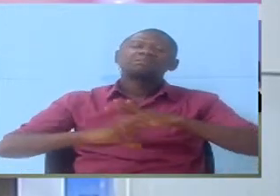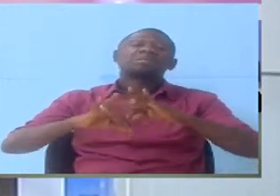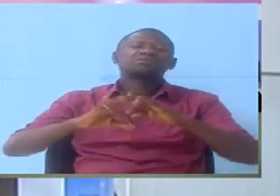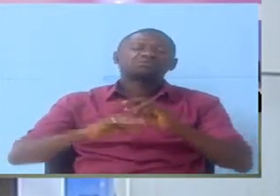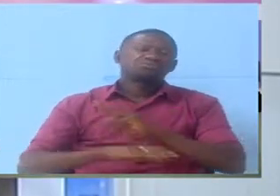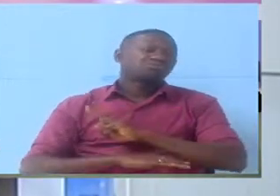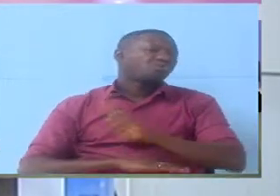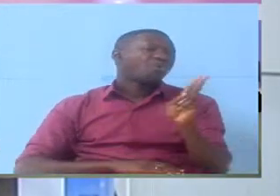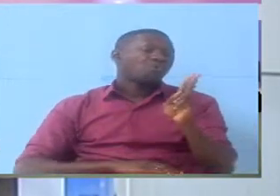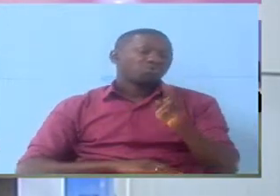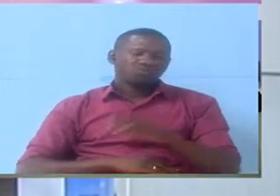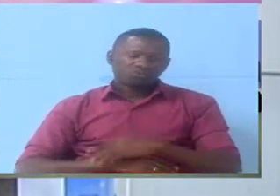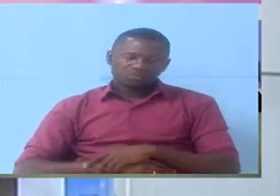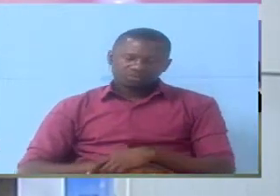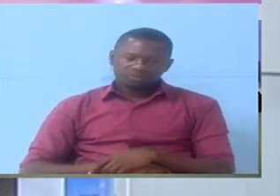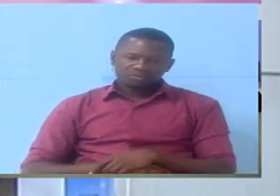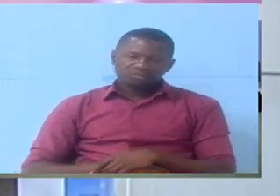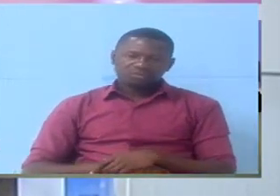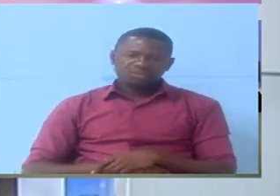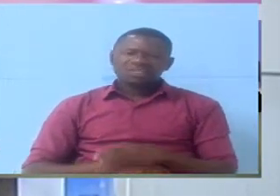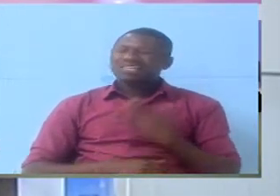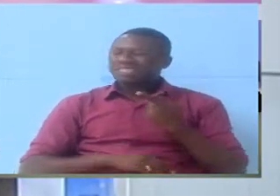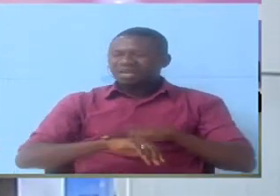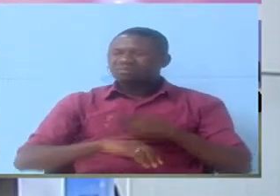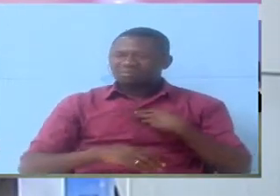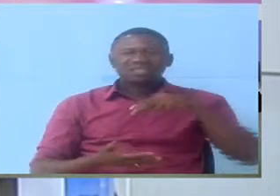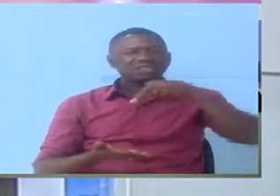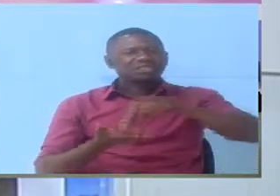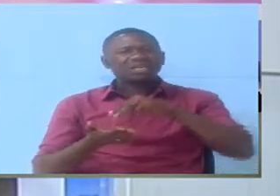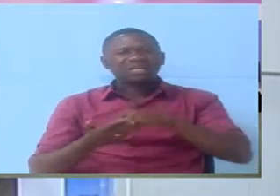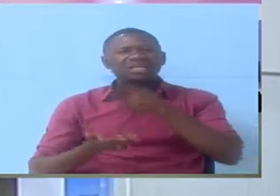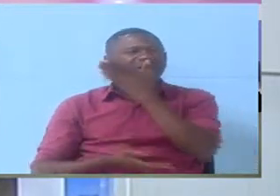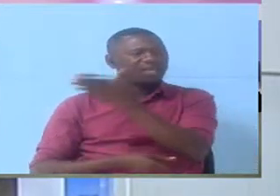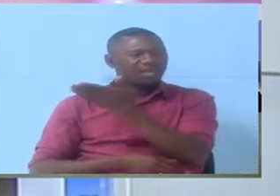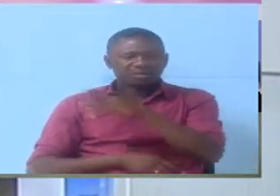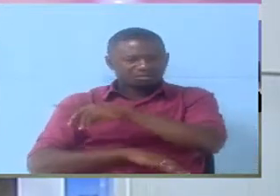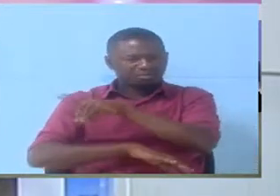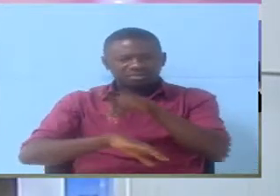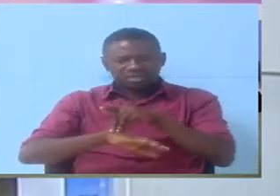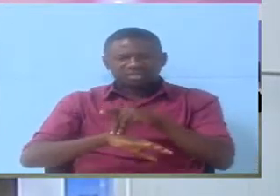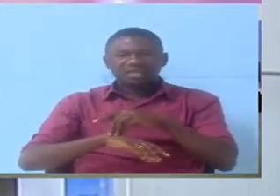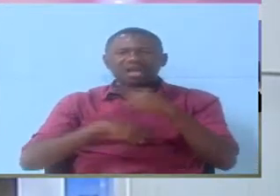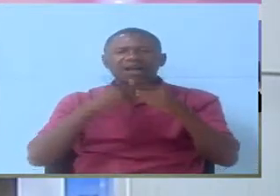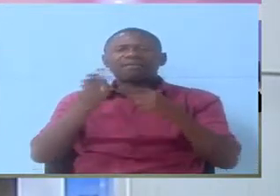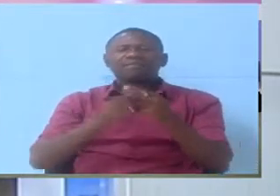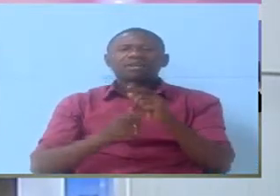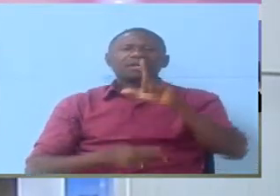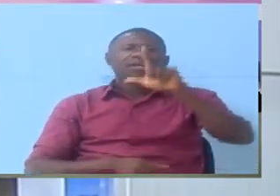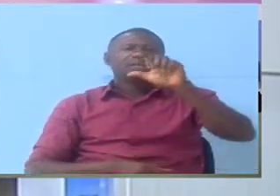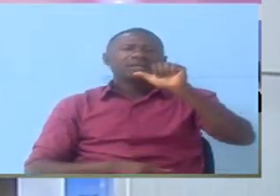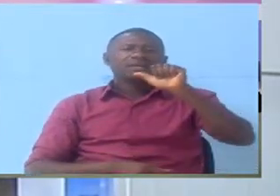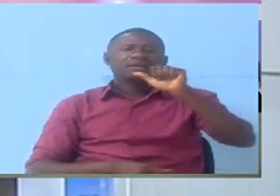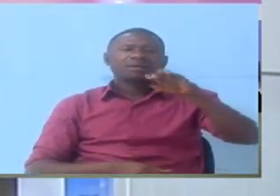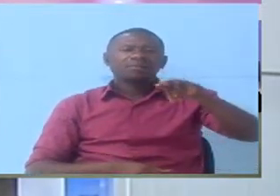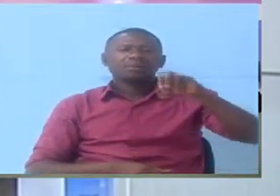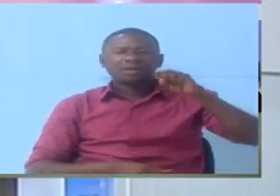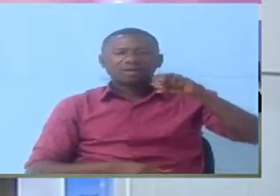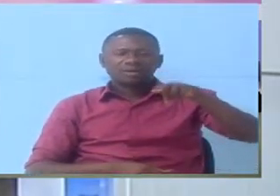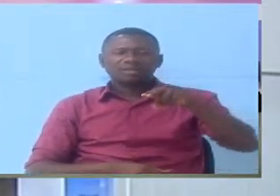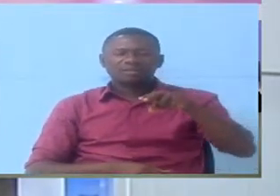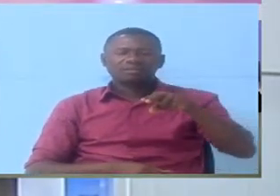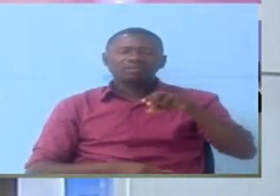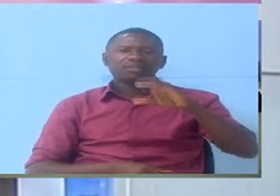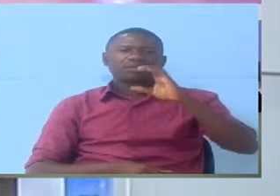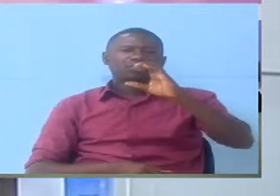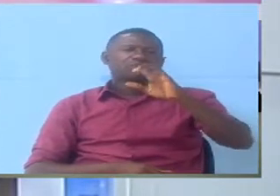So, whilst I was standing there, Lamin Cham came. Lamin Cham futatanang. The journalist from the Daily Observer.